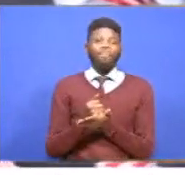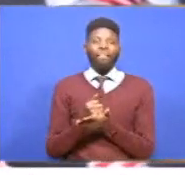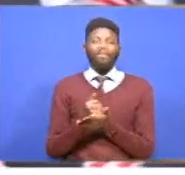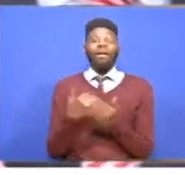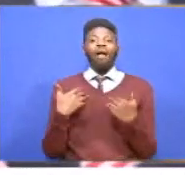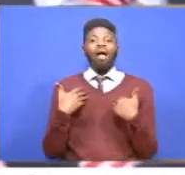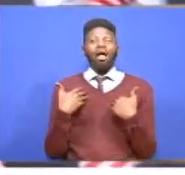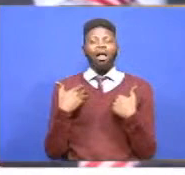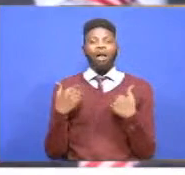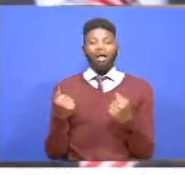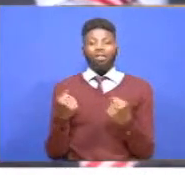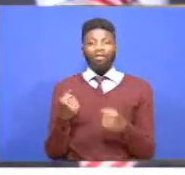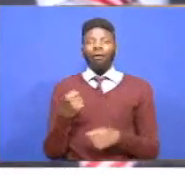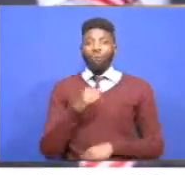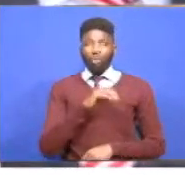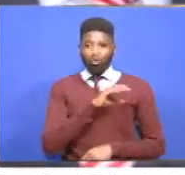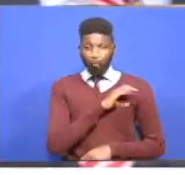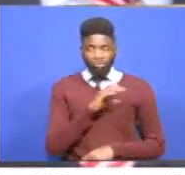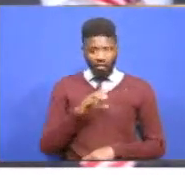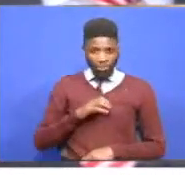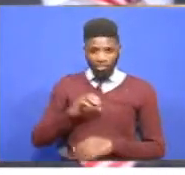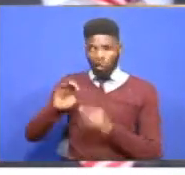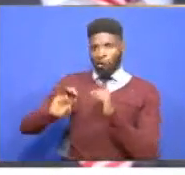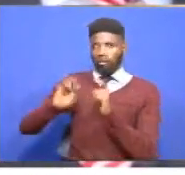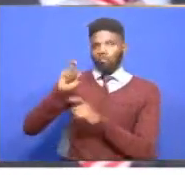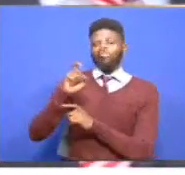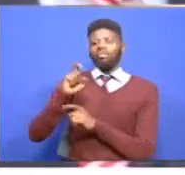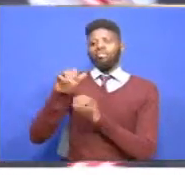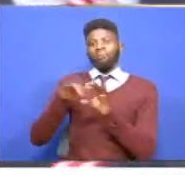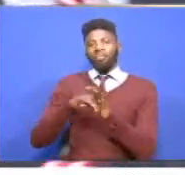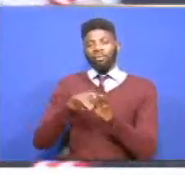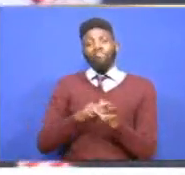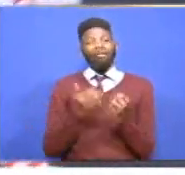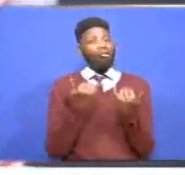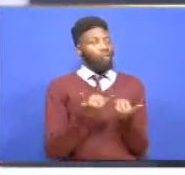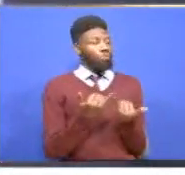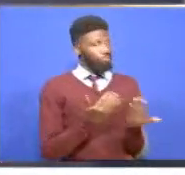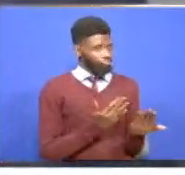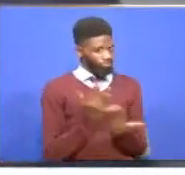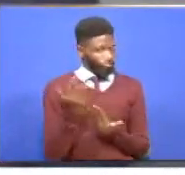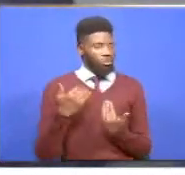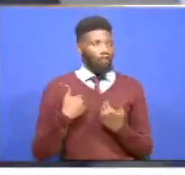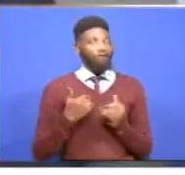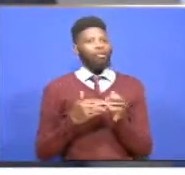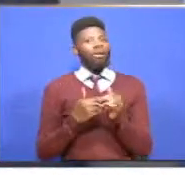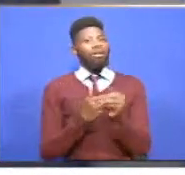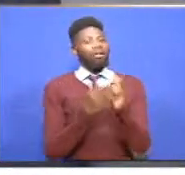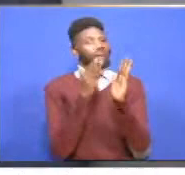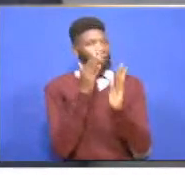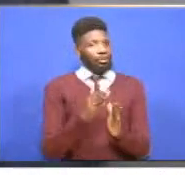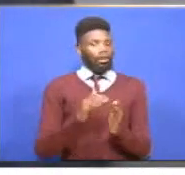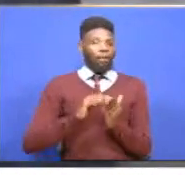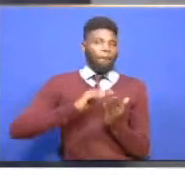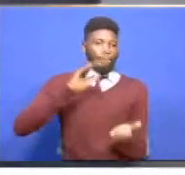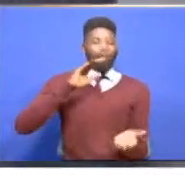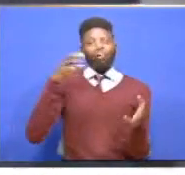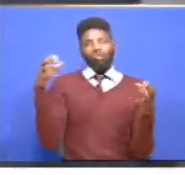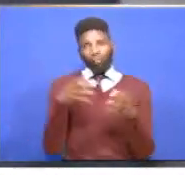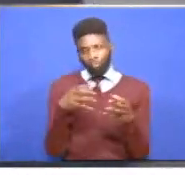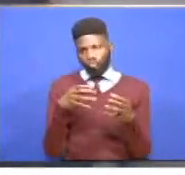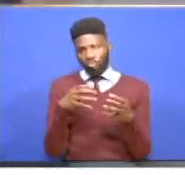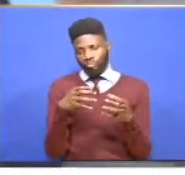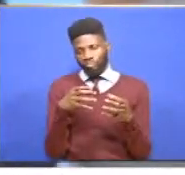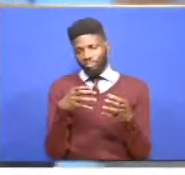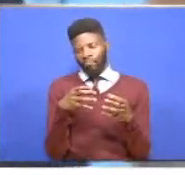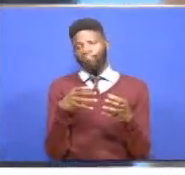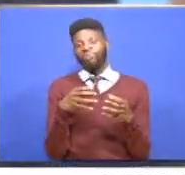committee executive member. And right now, I am joined by the leader of the majority party.